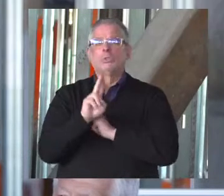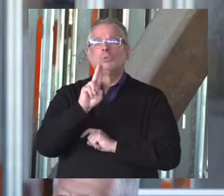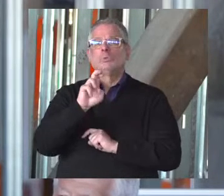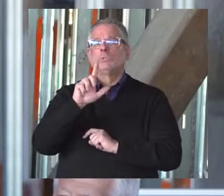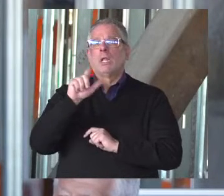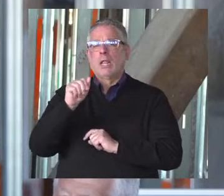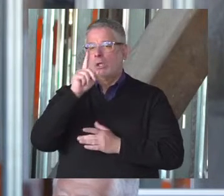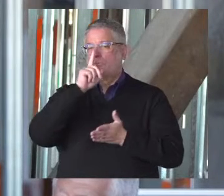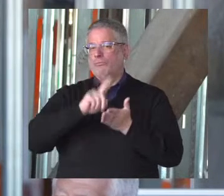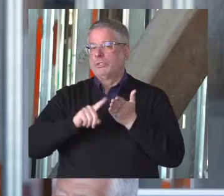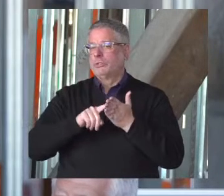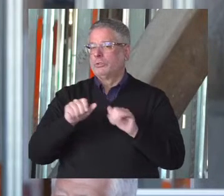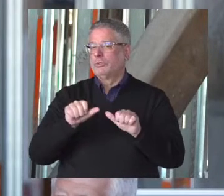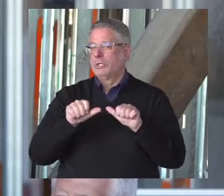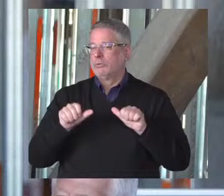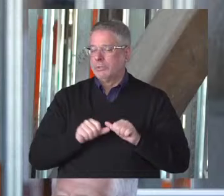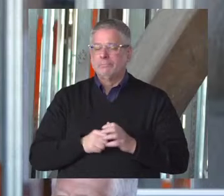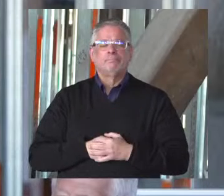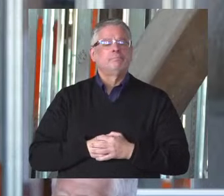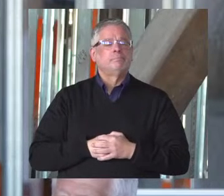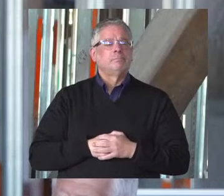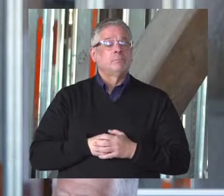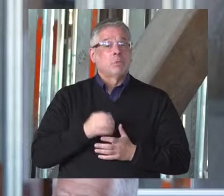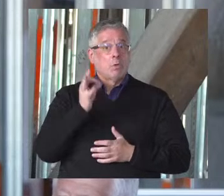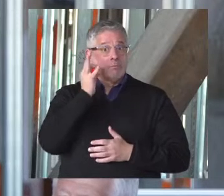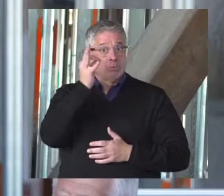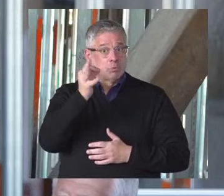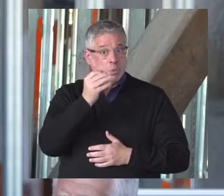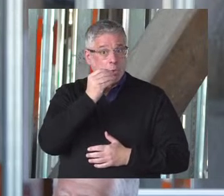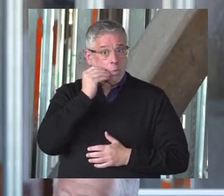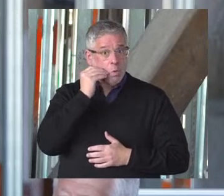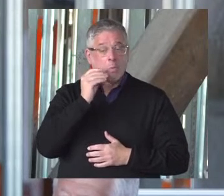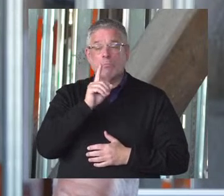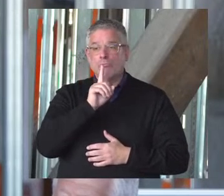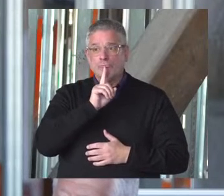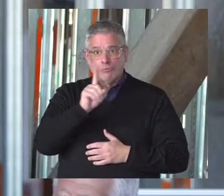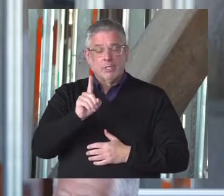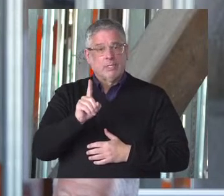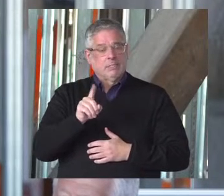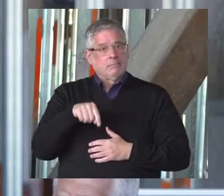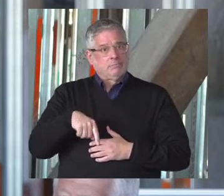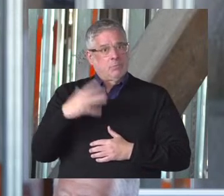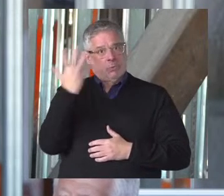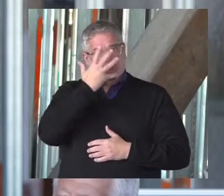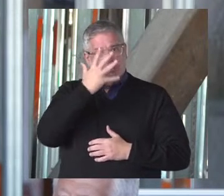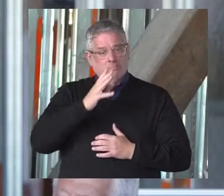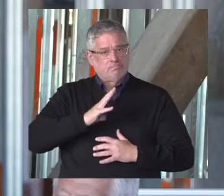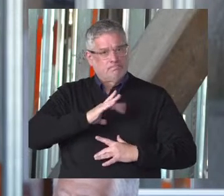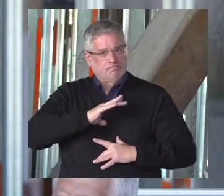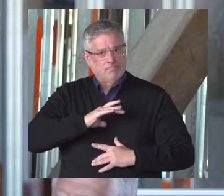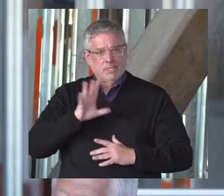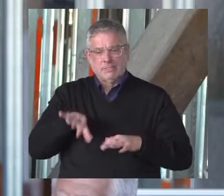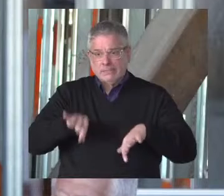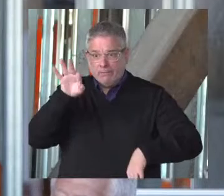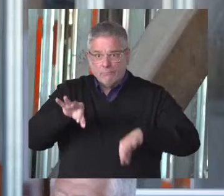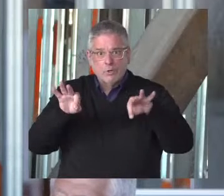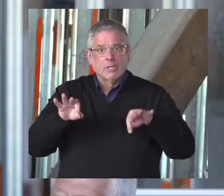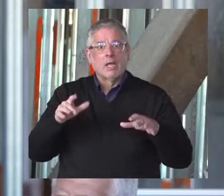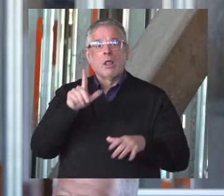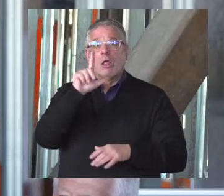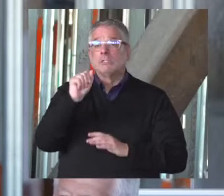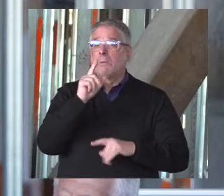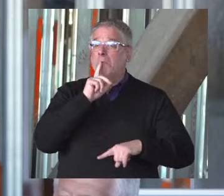Research Park. This will be the future home of cutting-edge discoveries that benefit people here in Los Angeles and